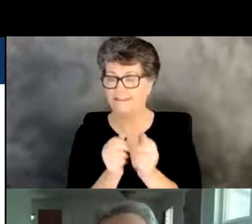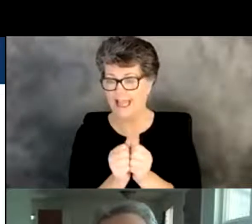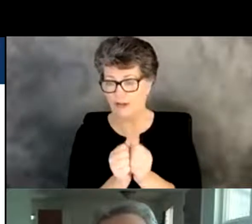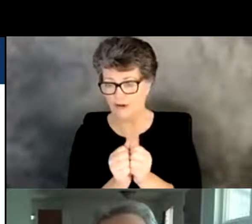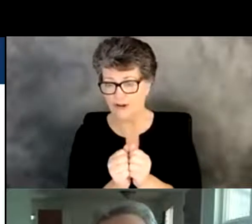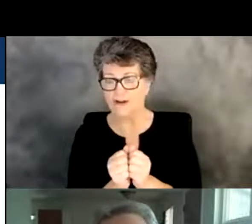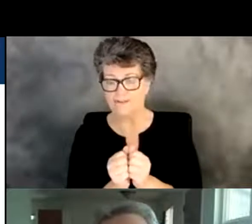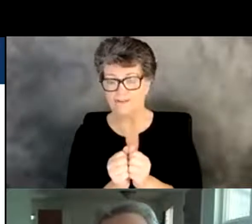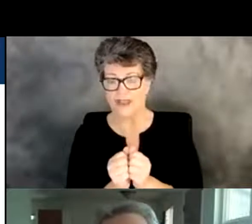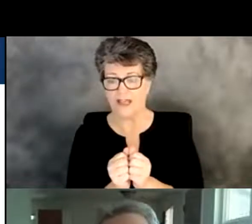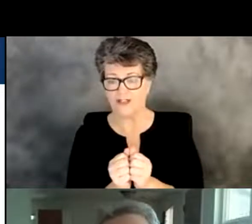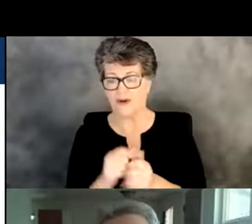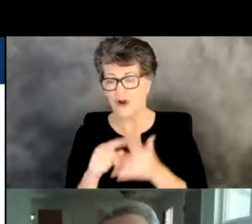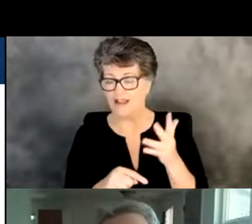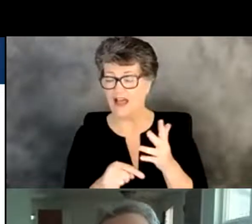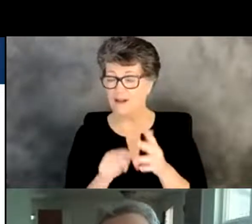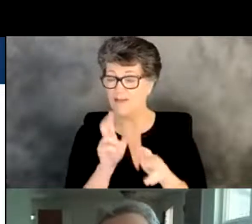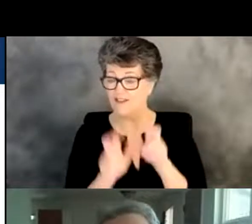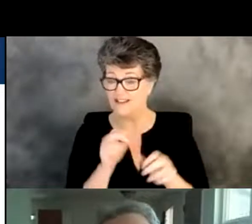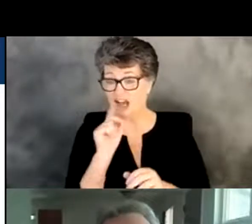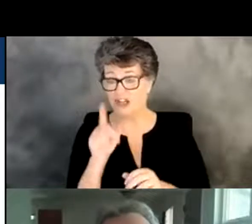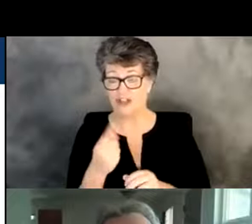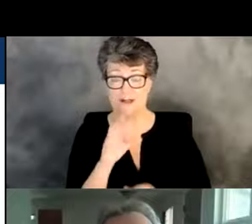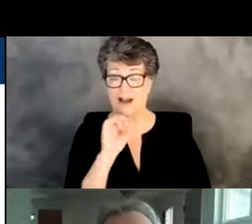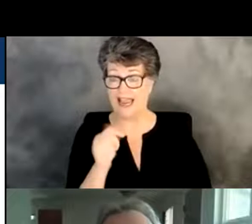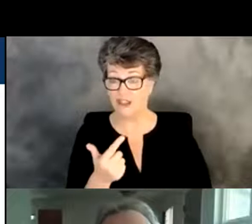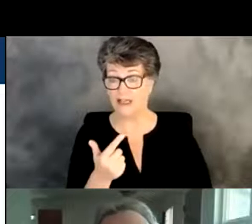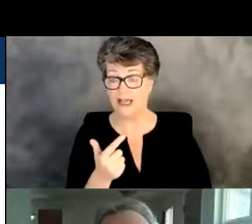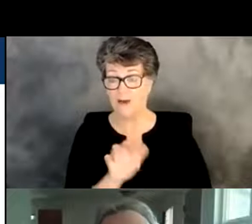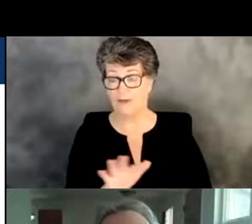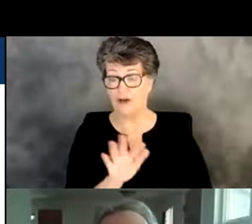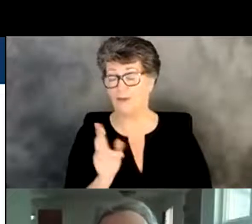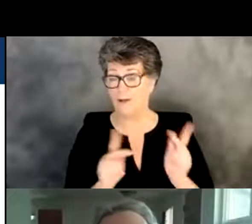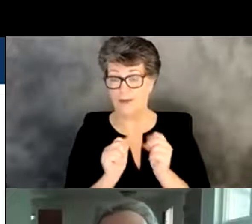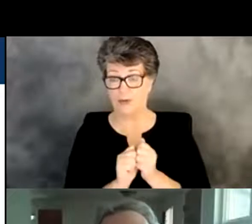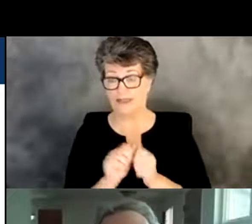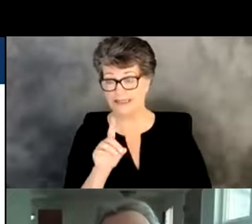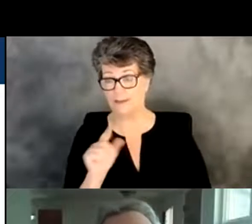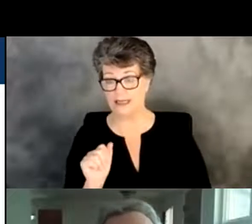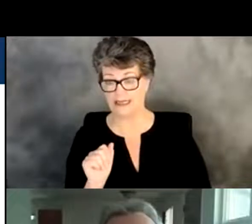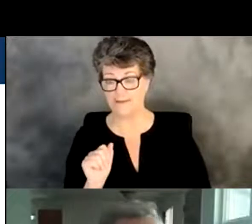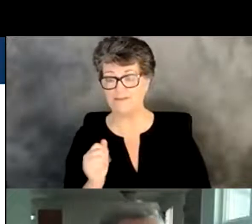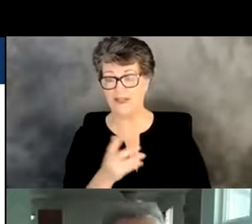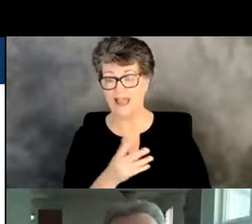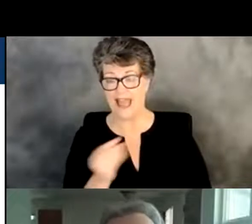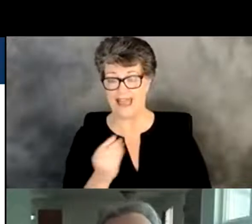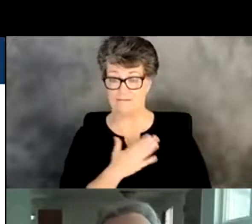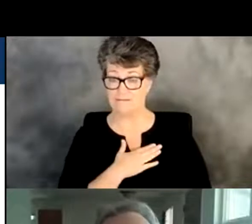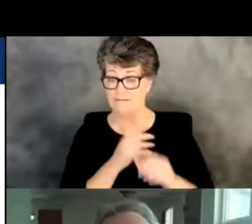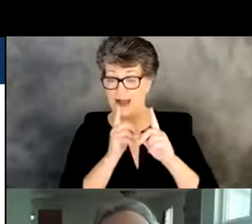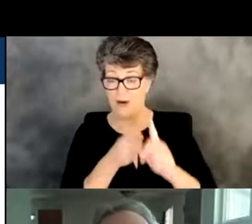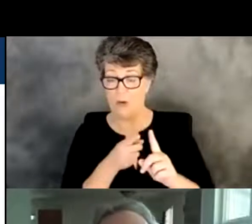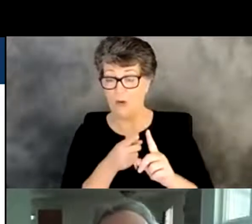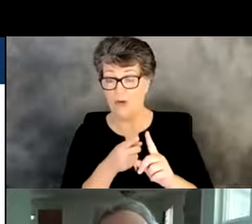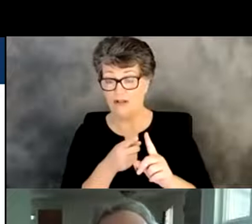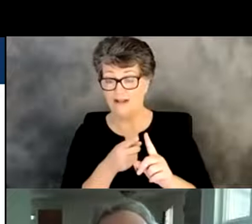calling out some of the investments, not just around aging, but also around people with disabilities. And my goal in